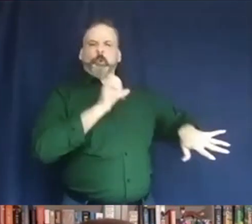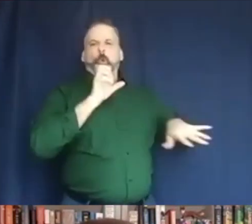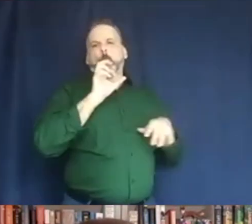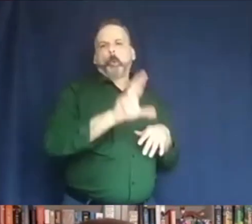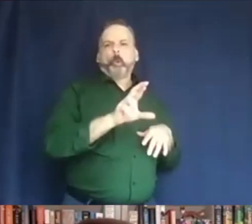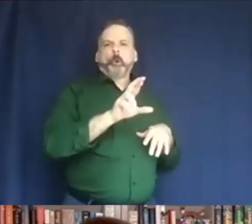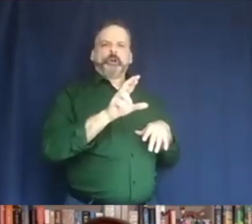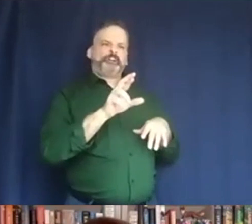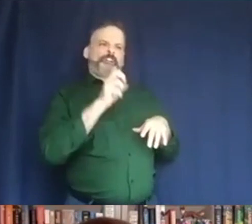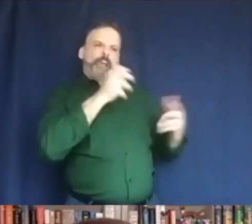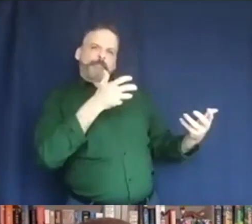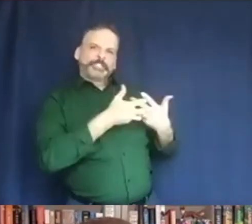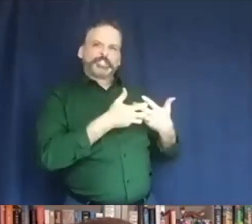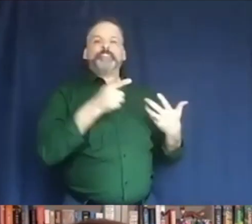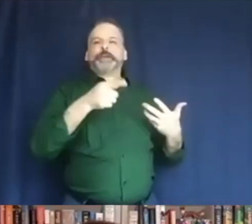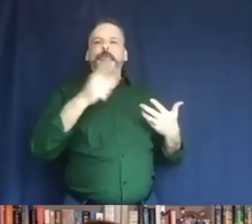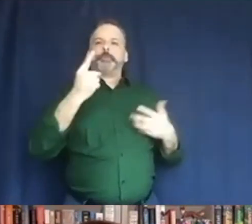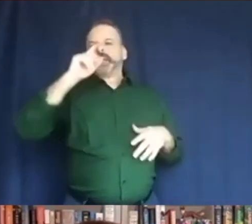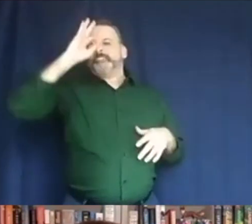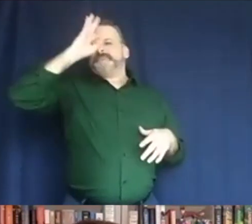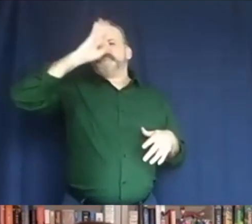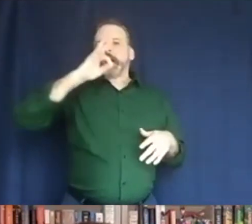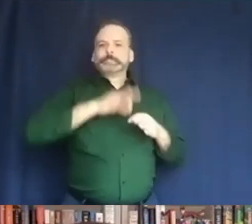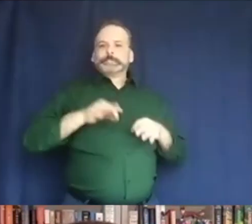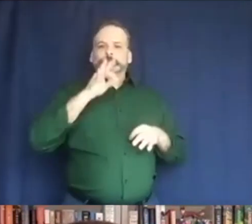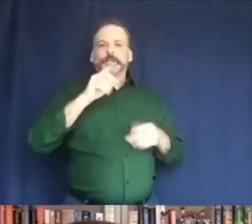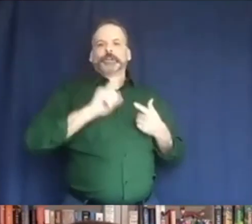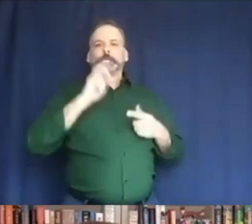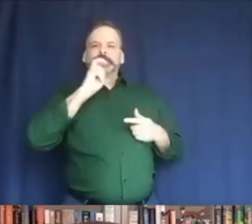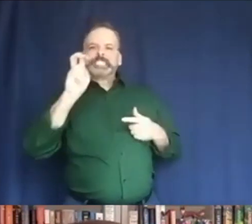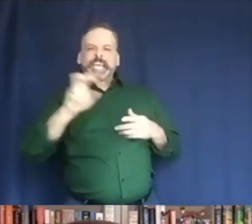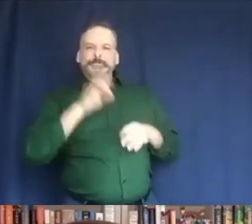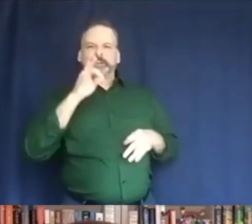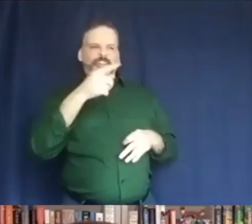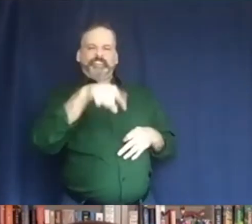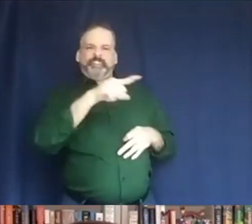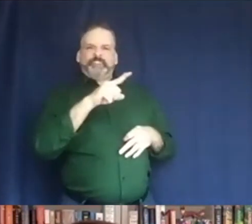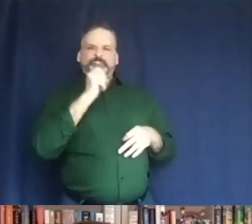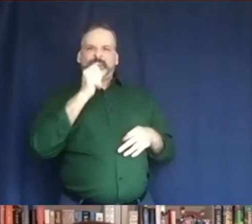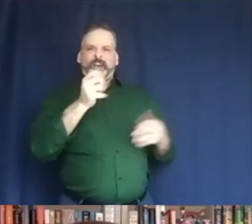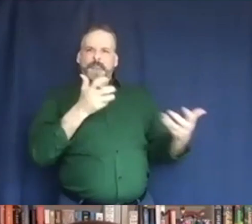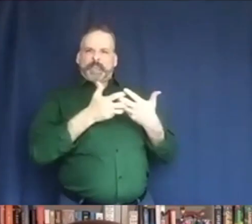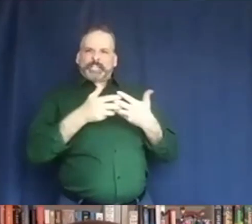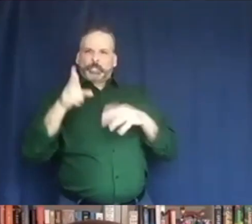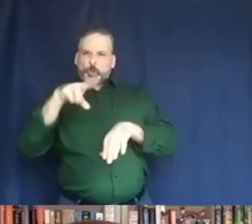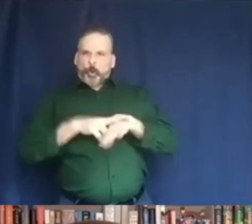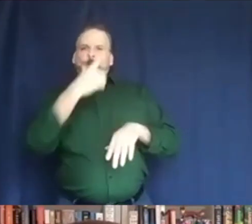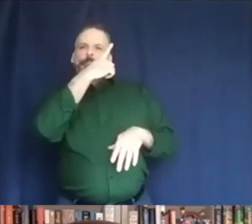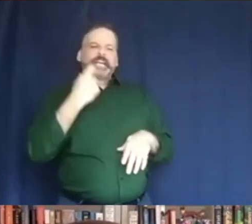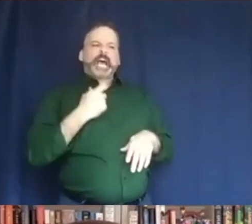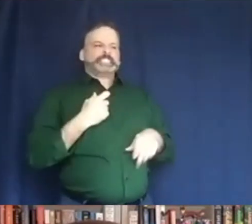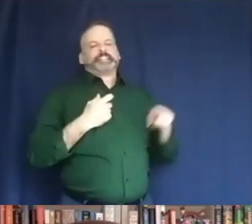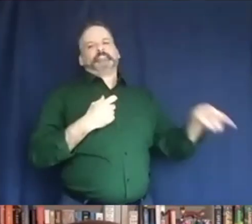you know, Hui Jing or snake spirits, or it was because they were possessed by something. And I think this is also common in Western mythology too,